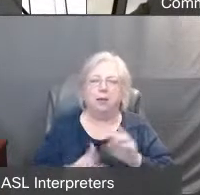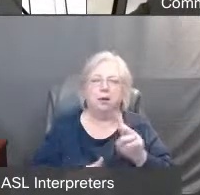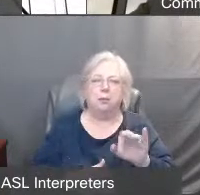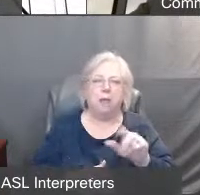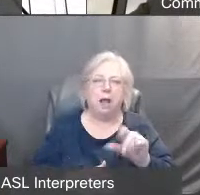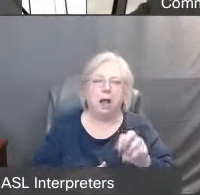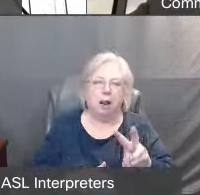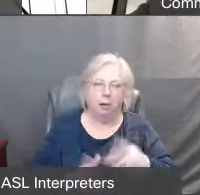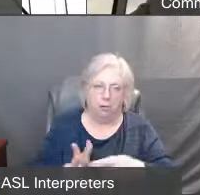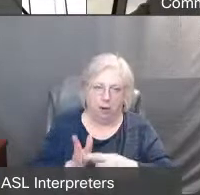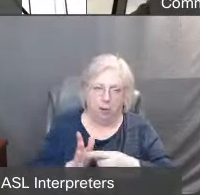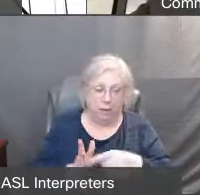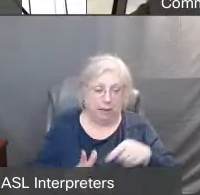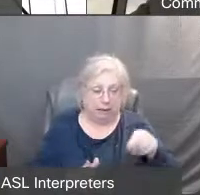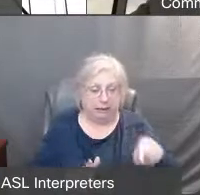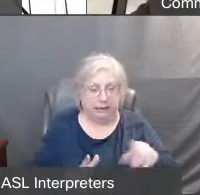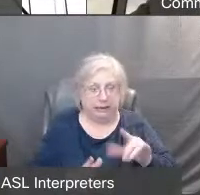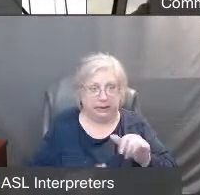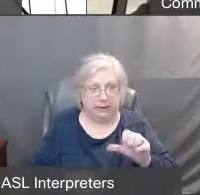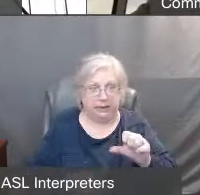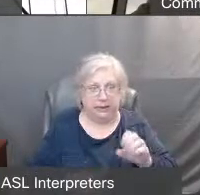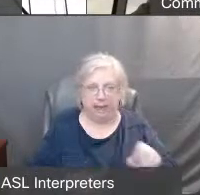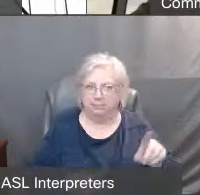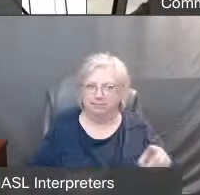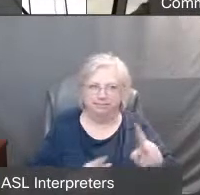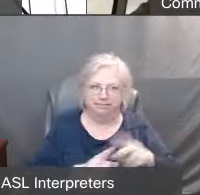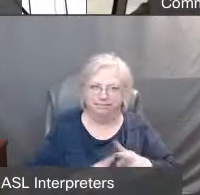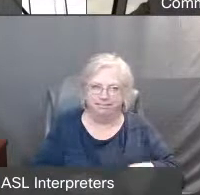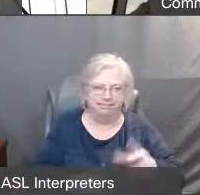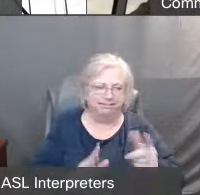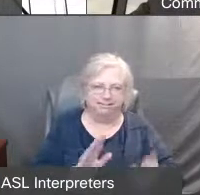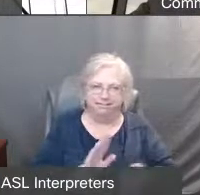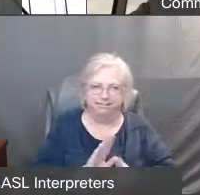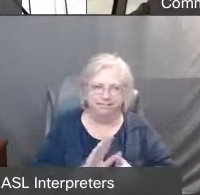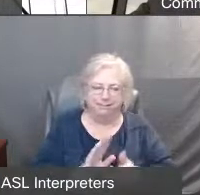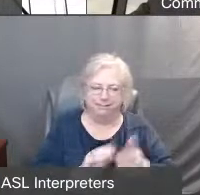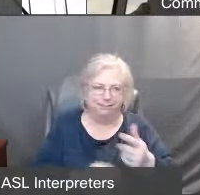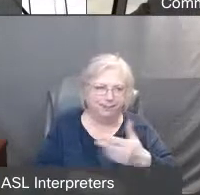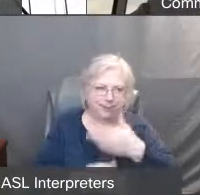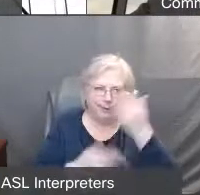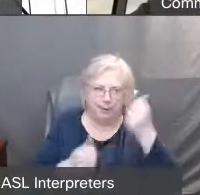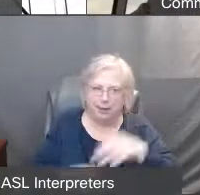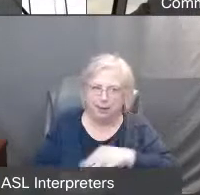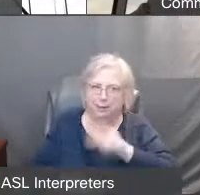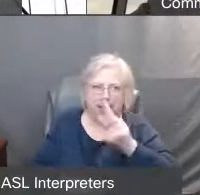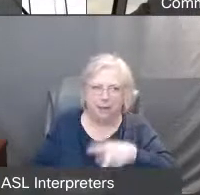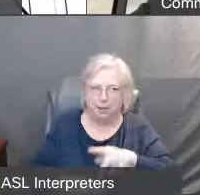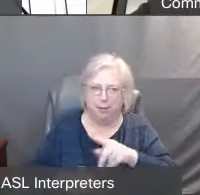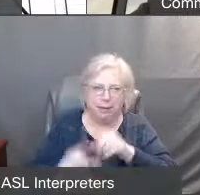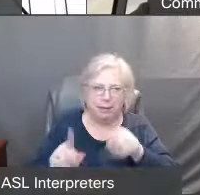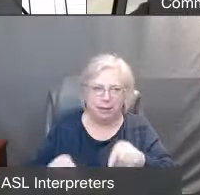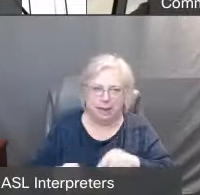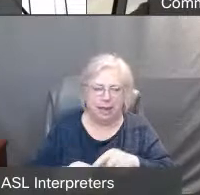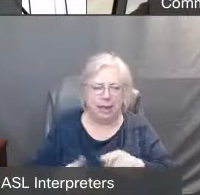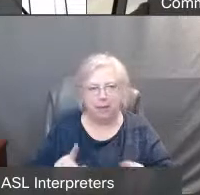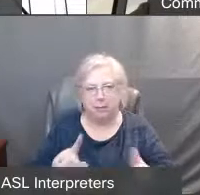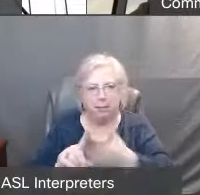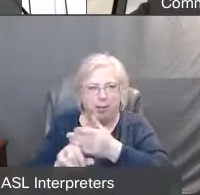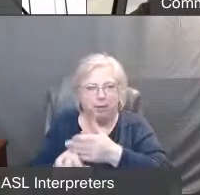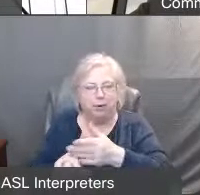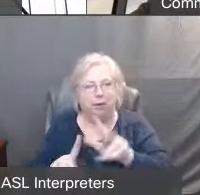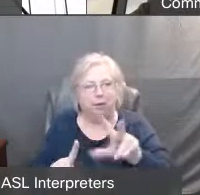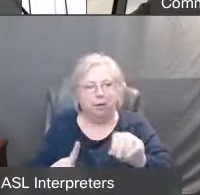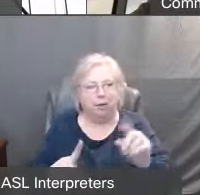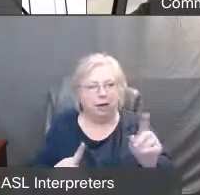this particular case, the applicant failed to pick up the sign and post it on the property within 30 days before today's meeting. They